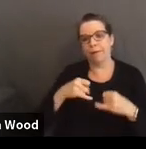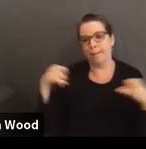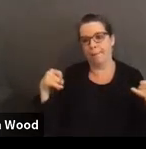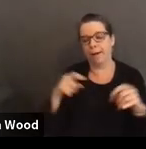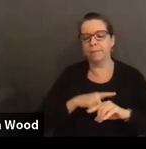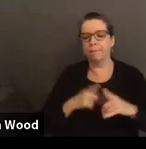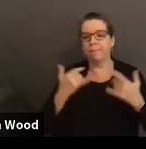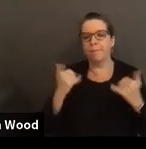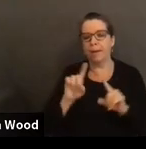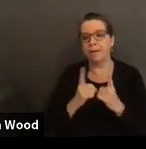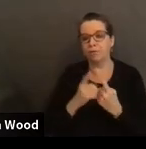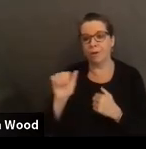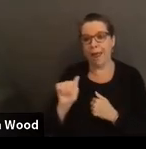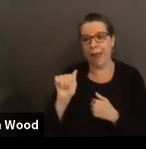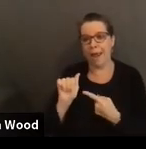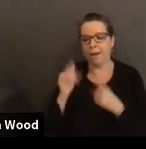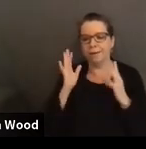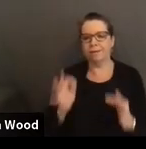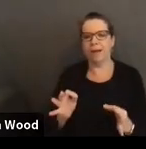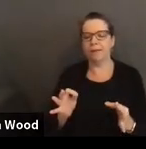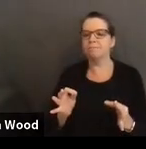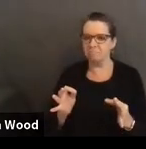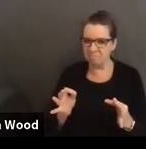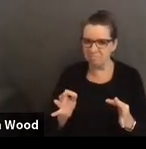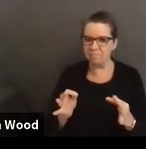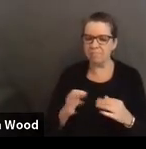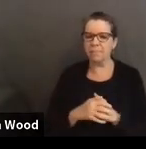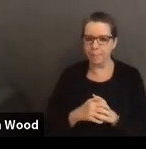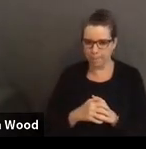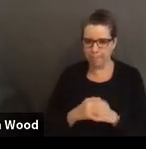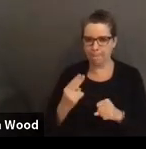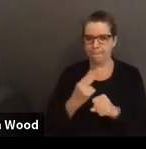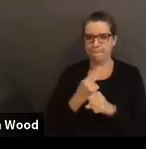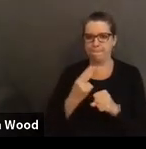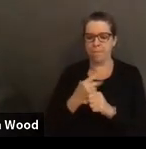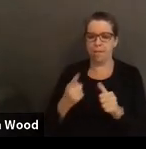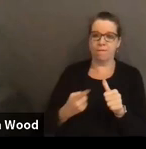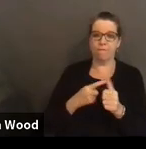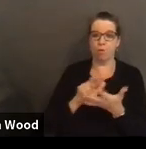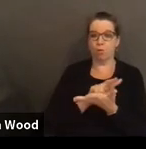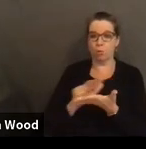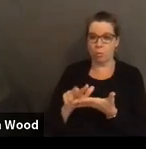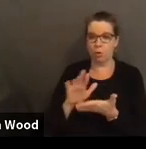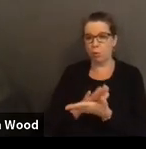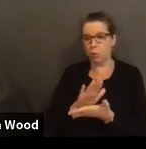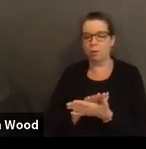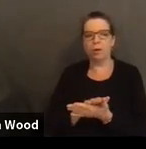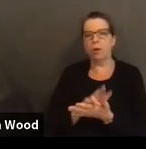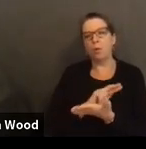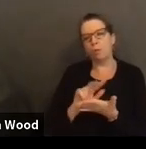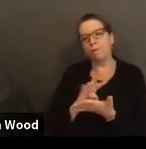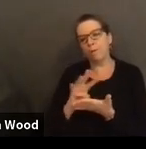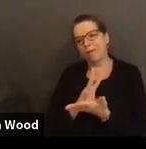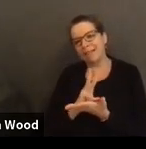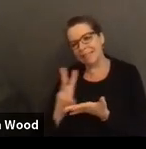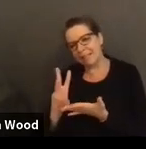However, District A decided to dedicate the first several weeks, about 6 weeks of the school